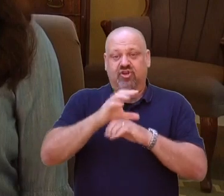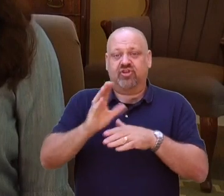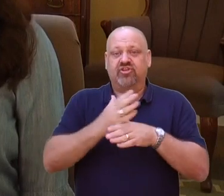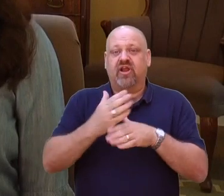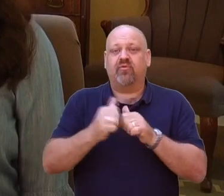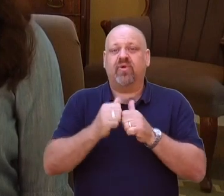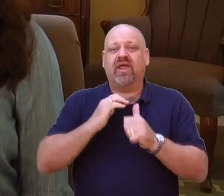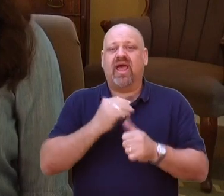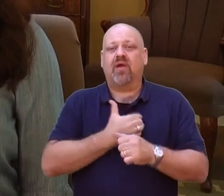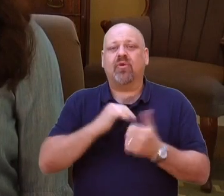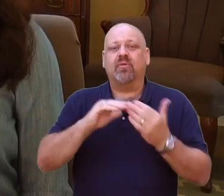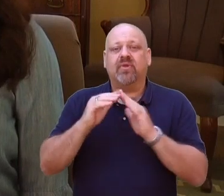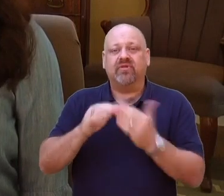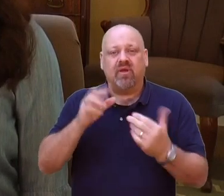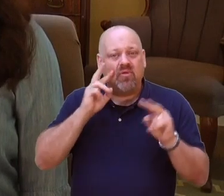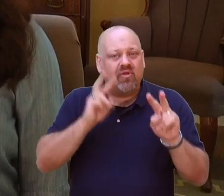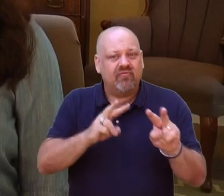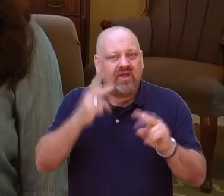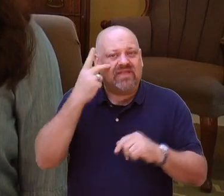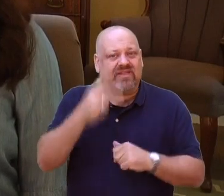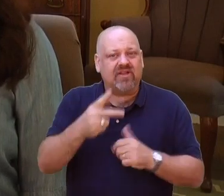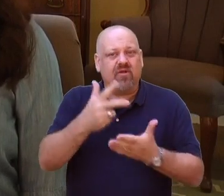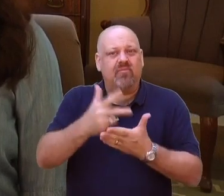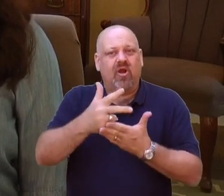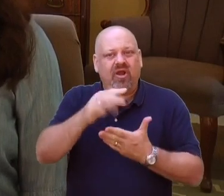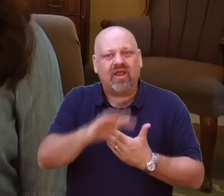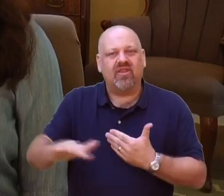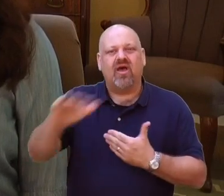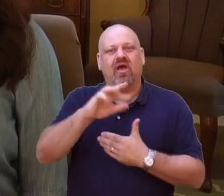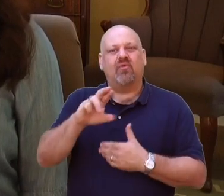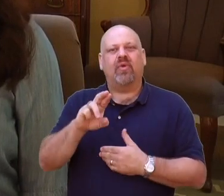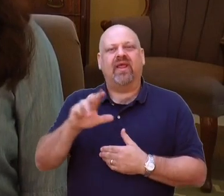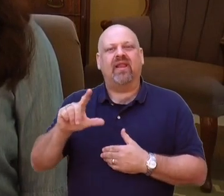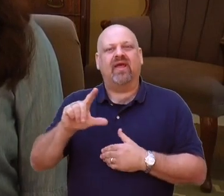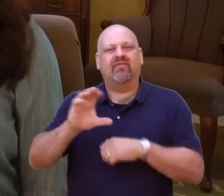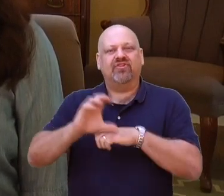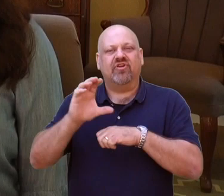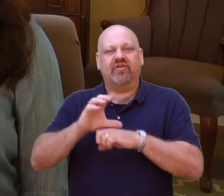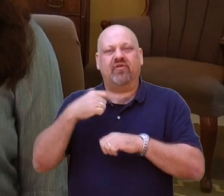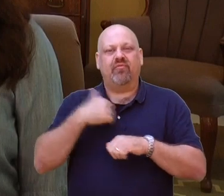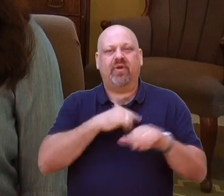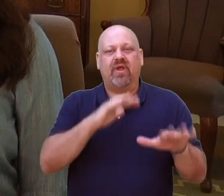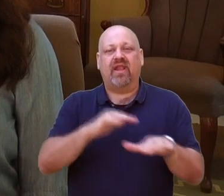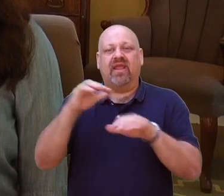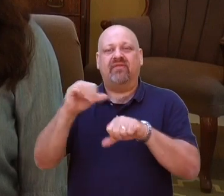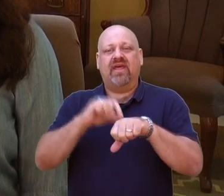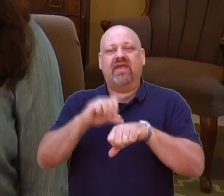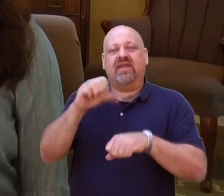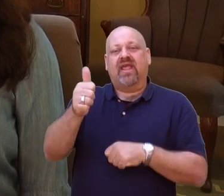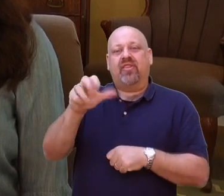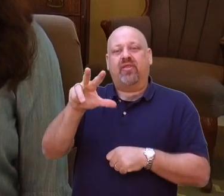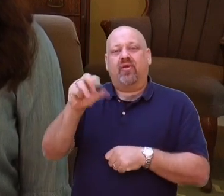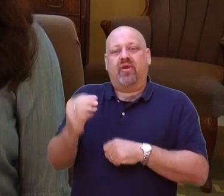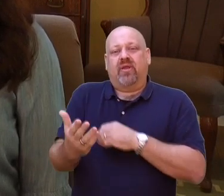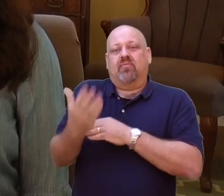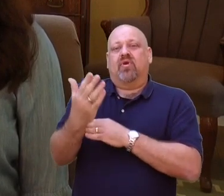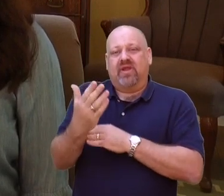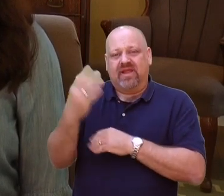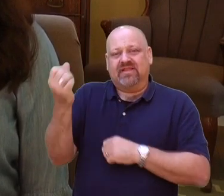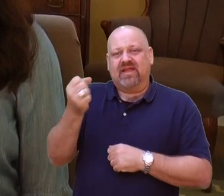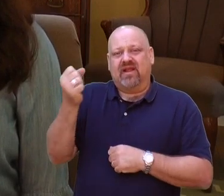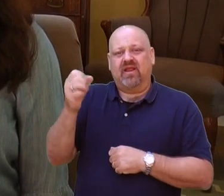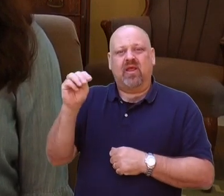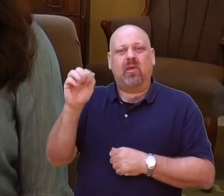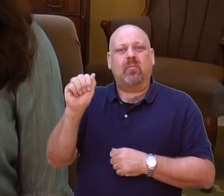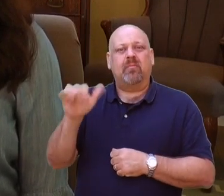the legacy that Jesus has given to us and the legacy that this church is sharing with our community. So we look forward to seeing you in the